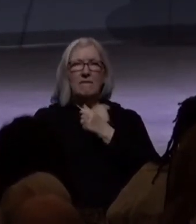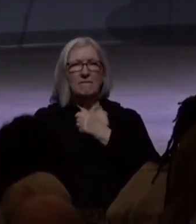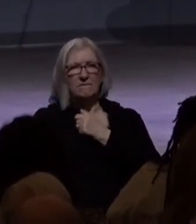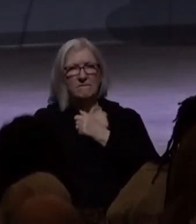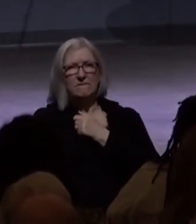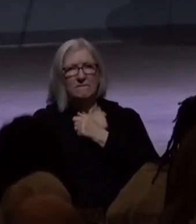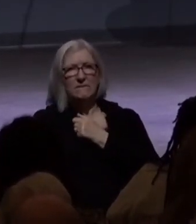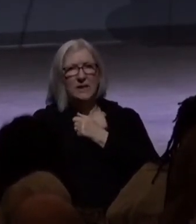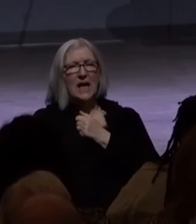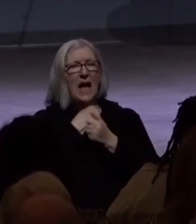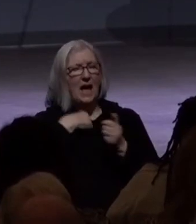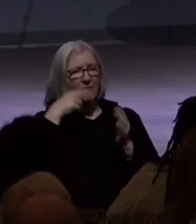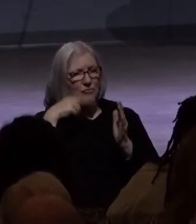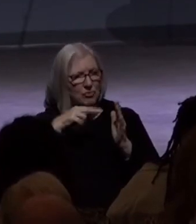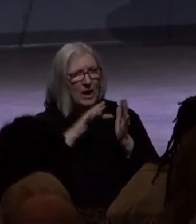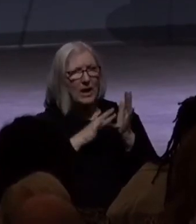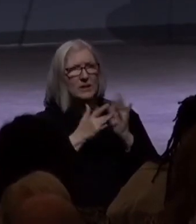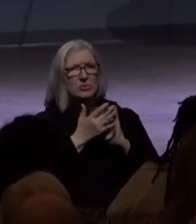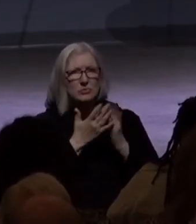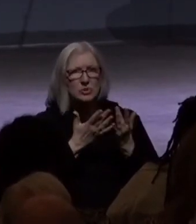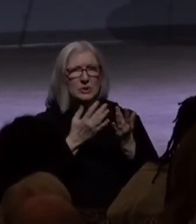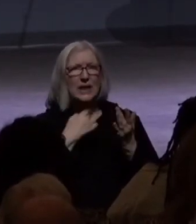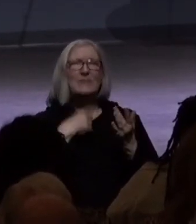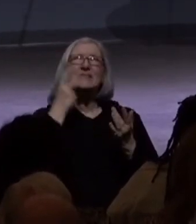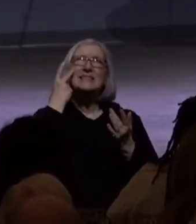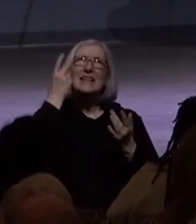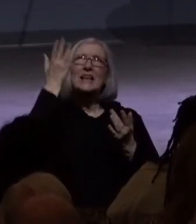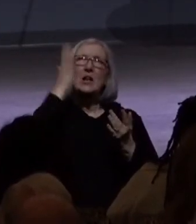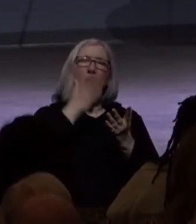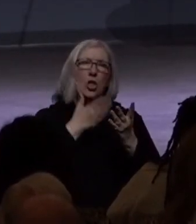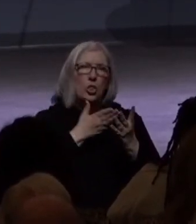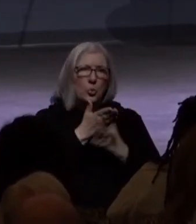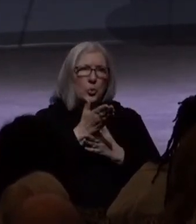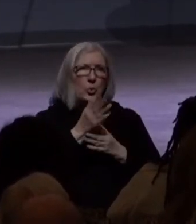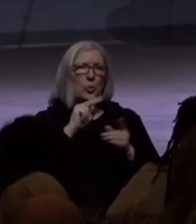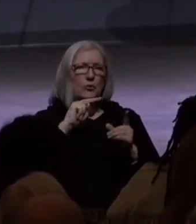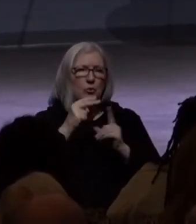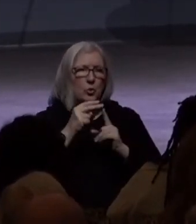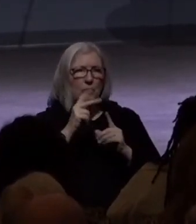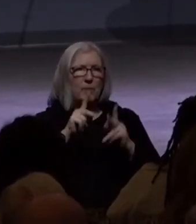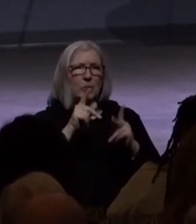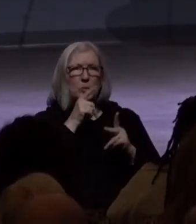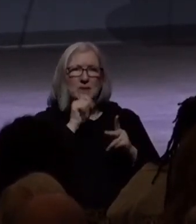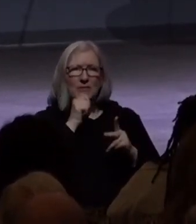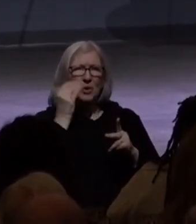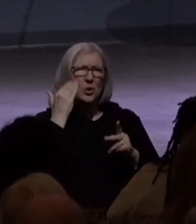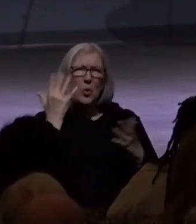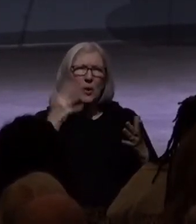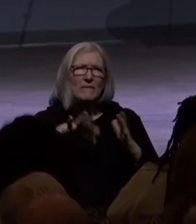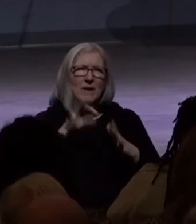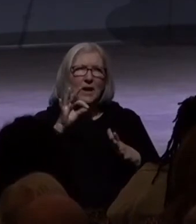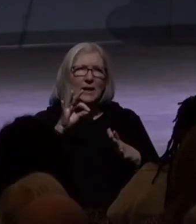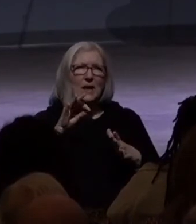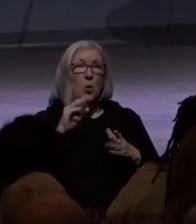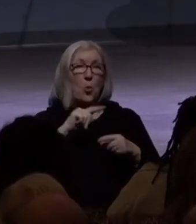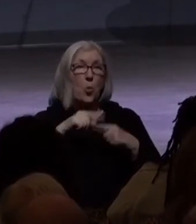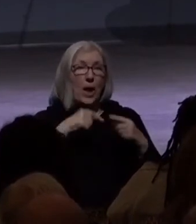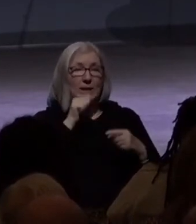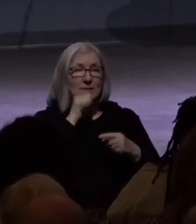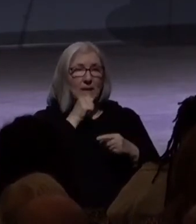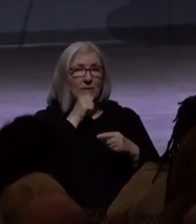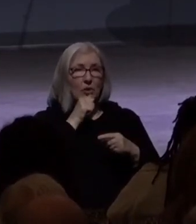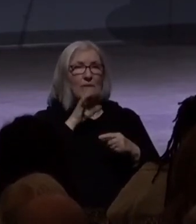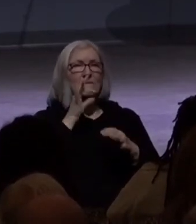have read the scriptures and I've seen God through the eyes of those who suffer. You know what I consistently find? A stronger faith because of